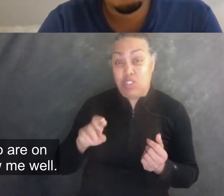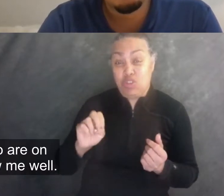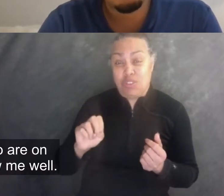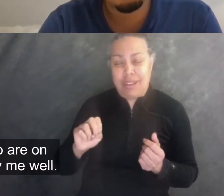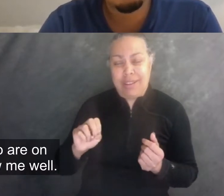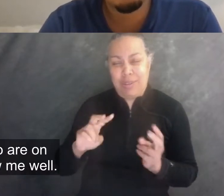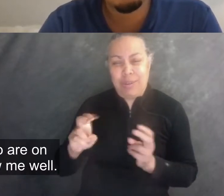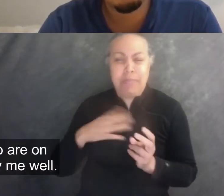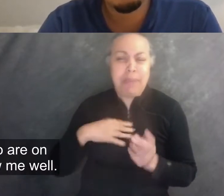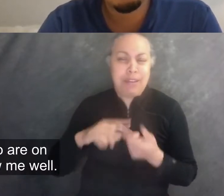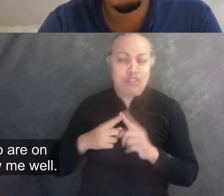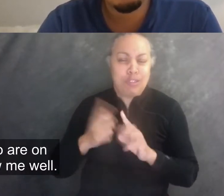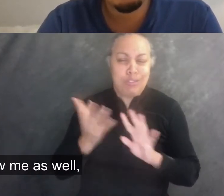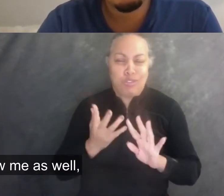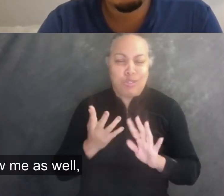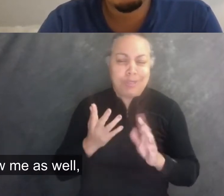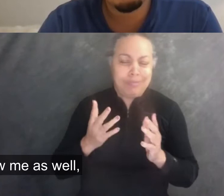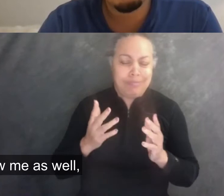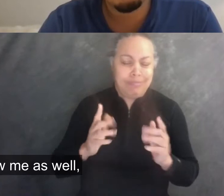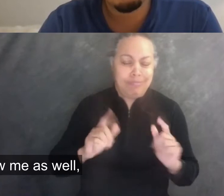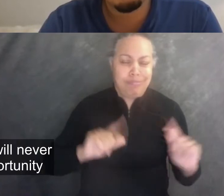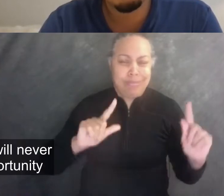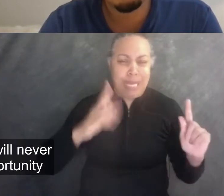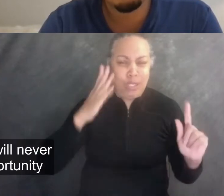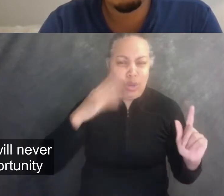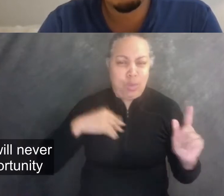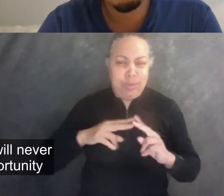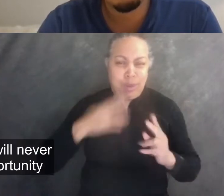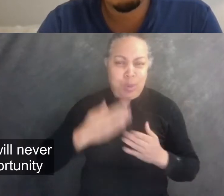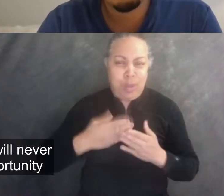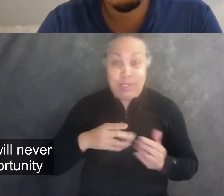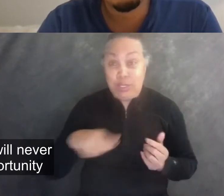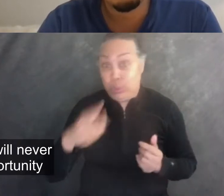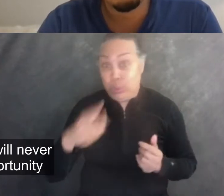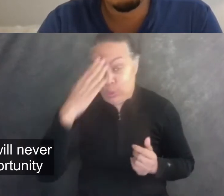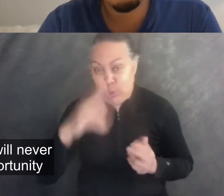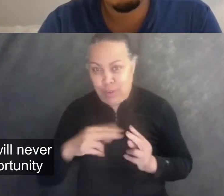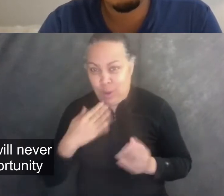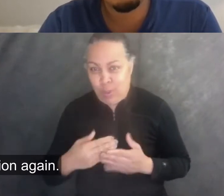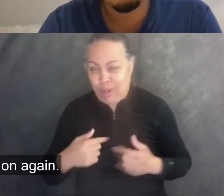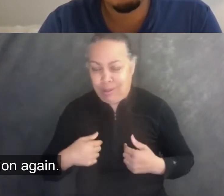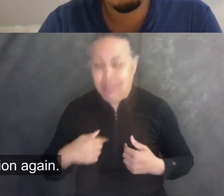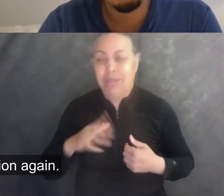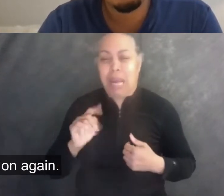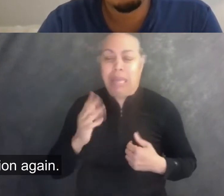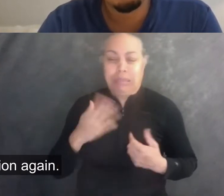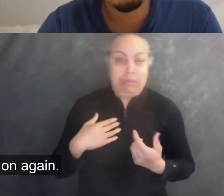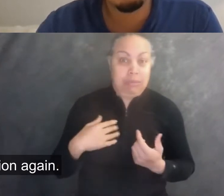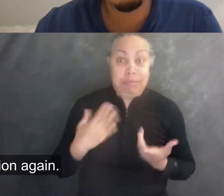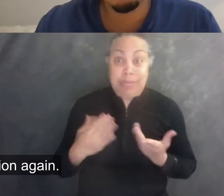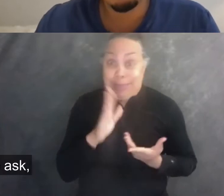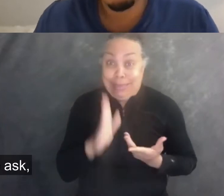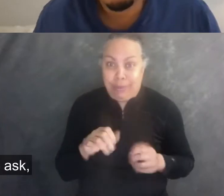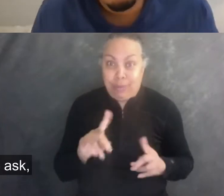the stream know me well. You guys don't know me as well, but I probably will never have this opportunity to ask this question